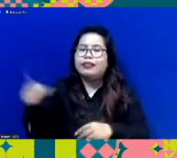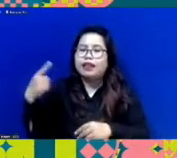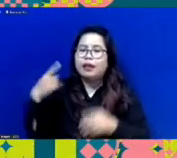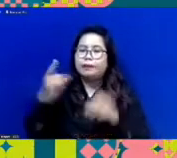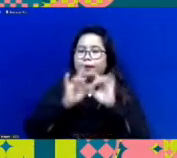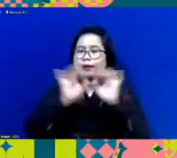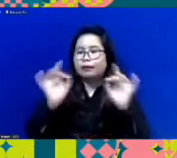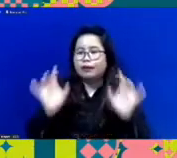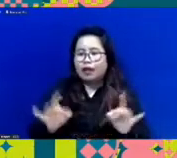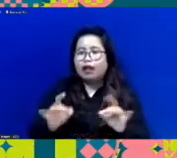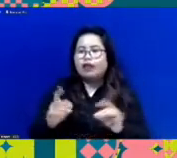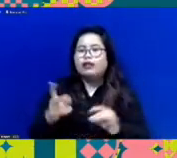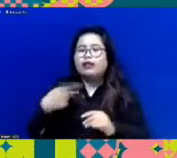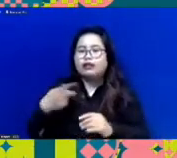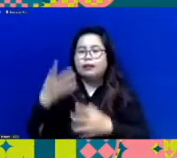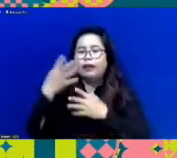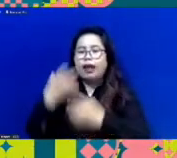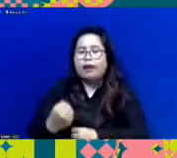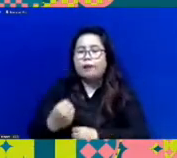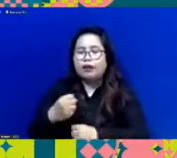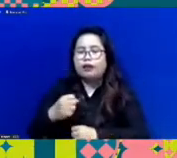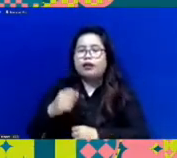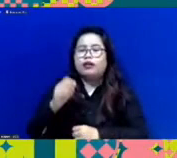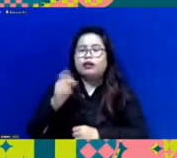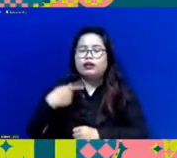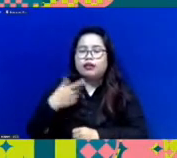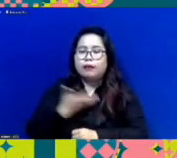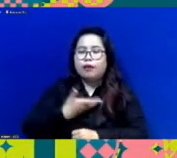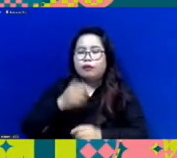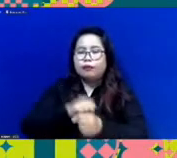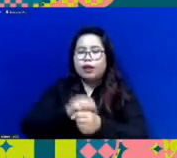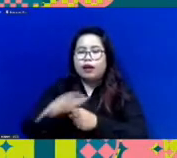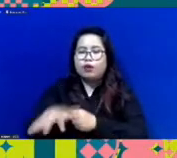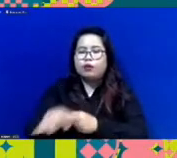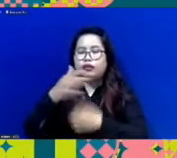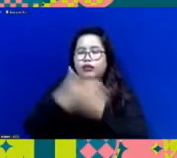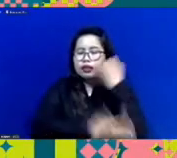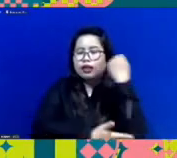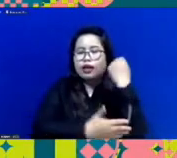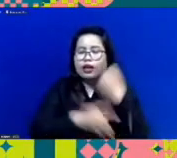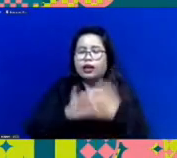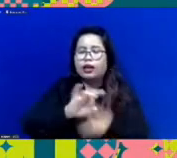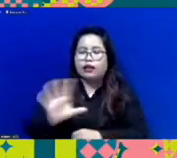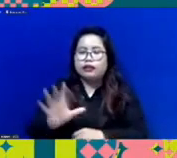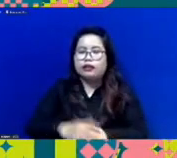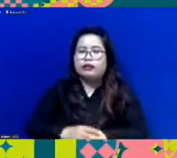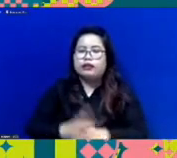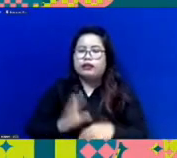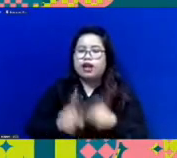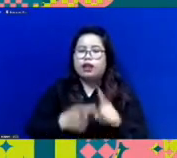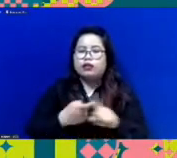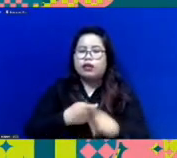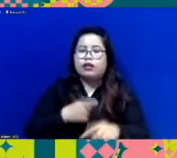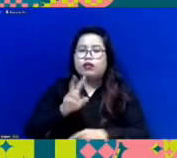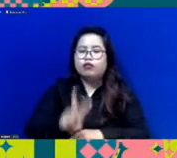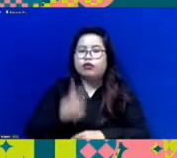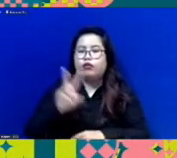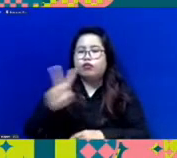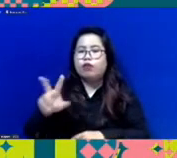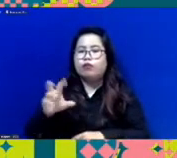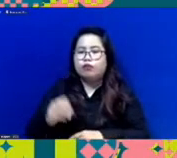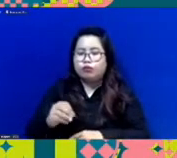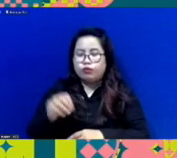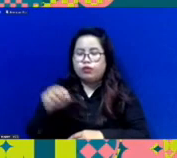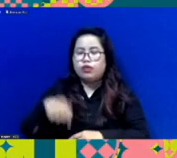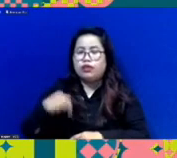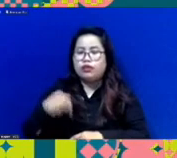G20 gets that. So with the V20 being where it is, Vice Minister, I'd love you to close it off for us. Can